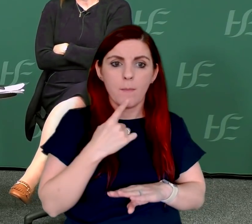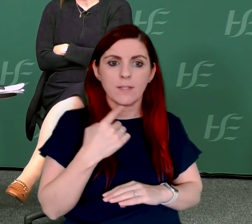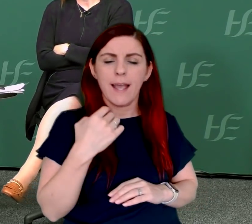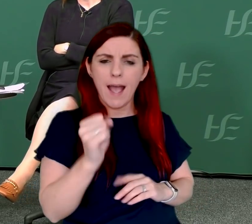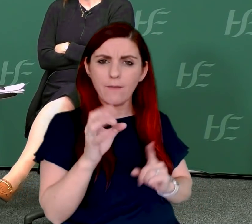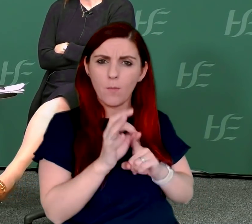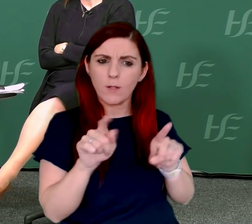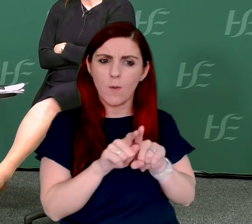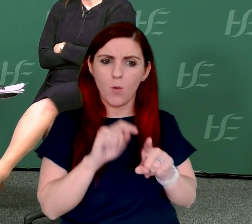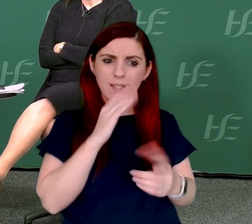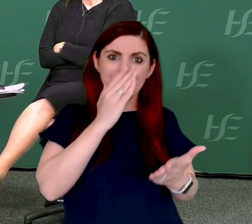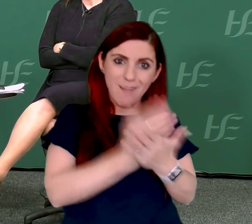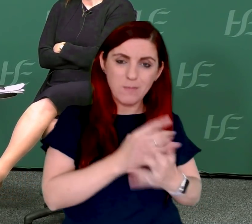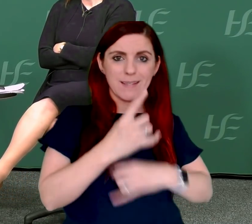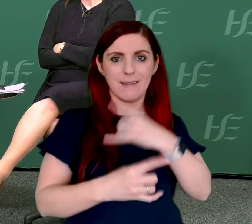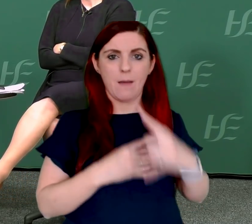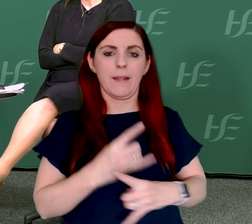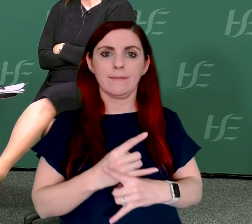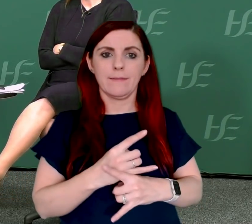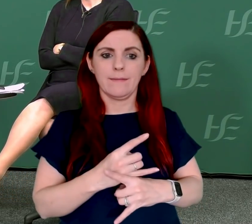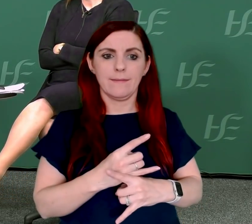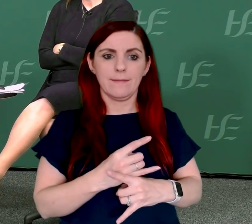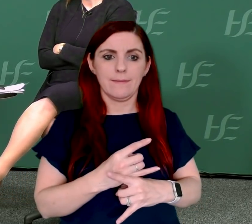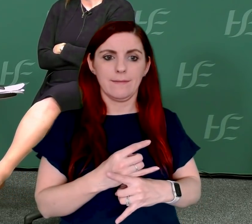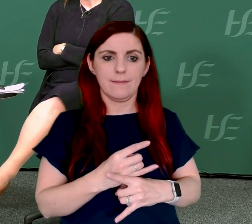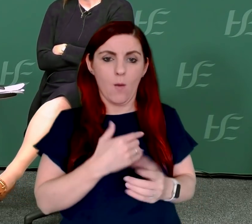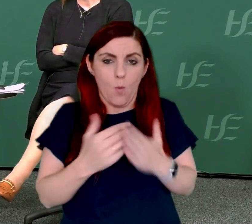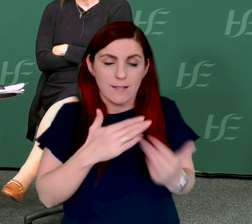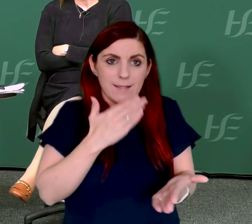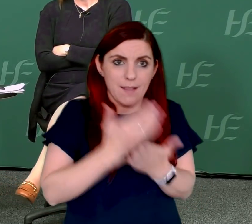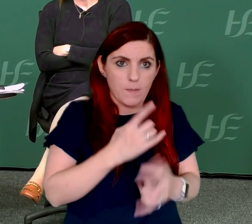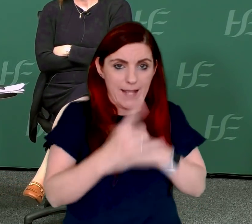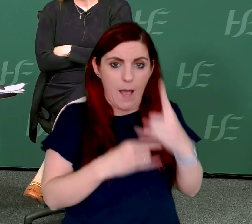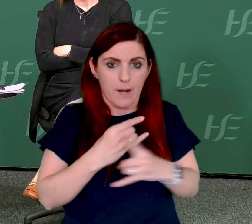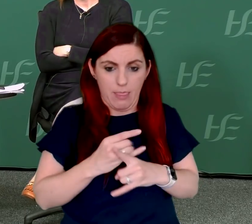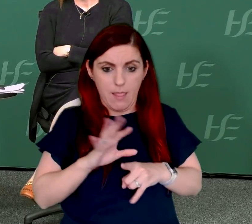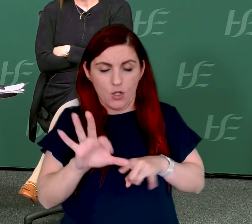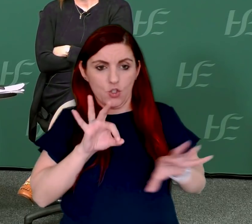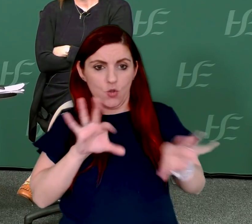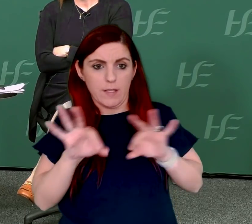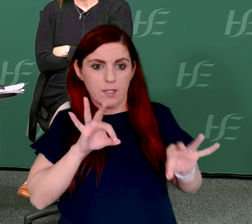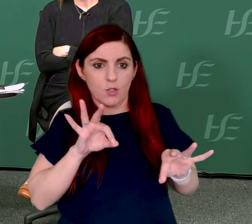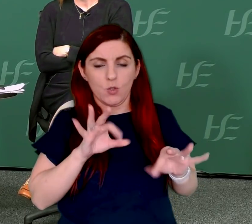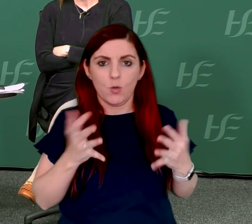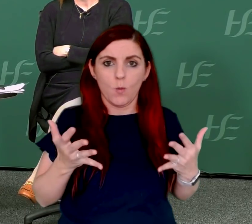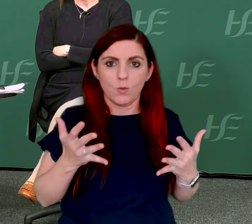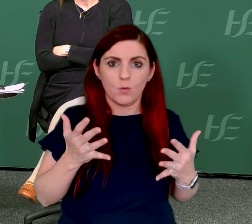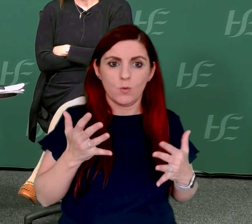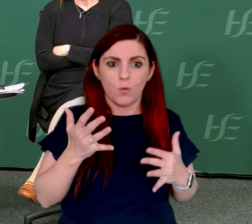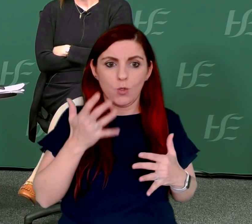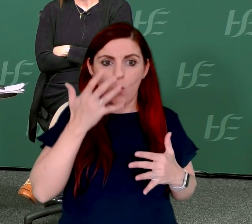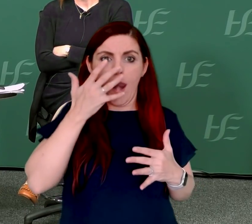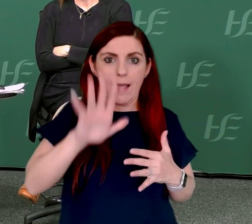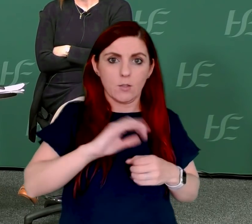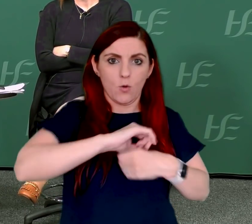this happening, and these are obviously choices as well. Do you let the virus continue to run and more people